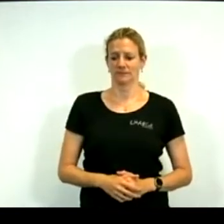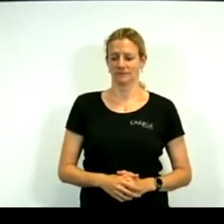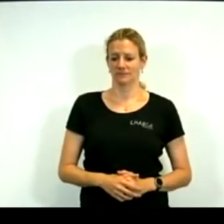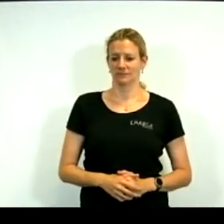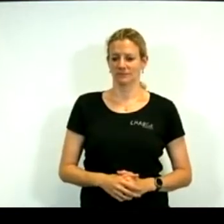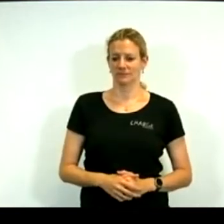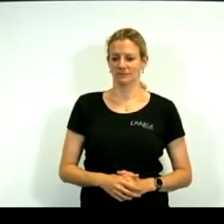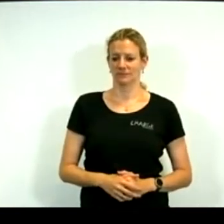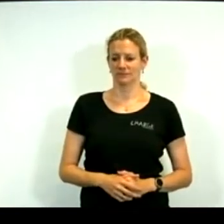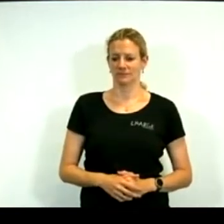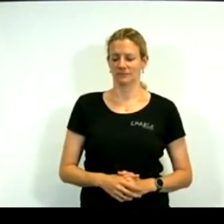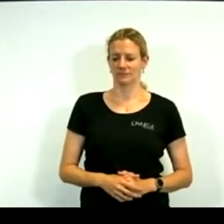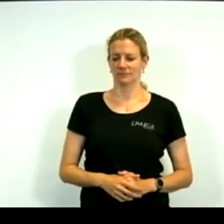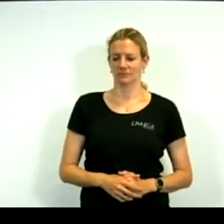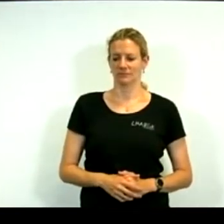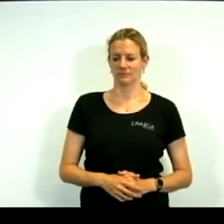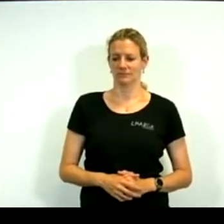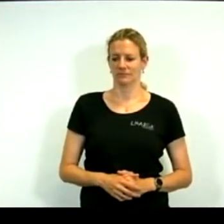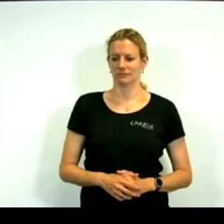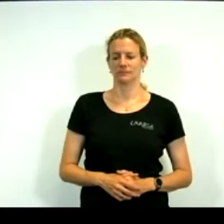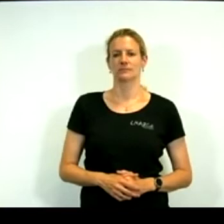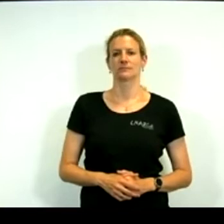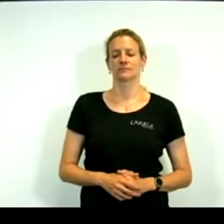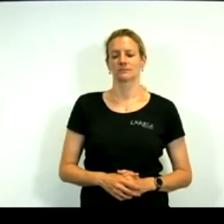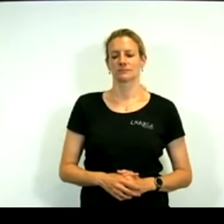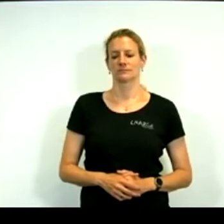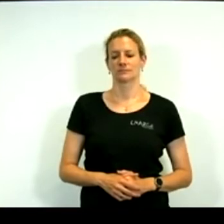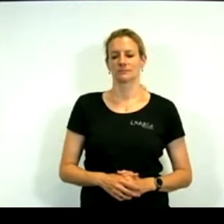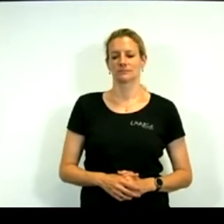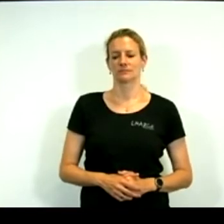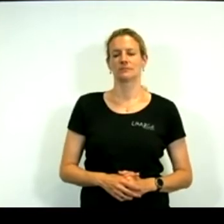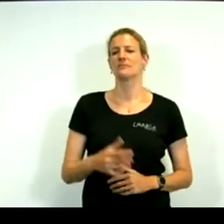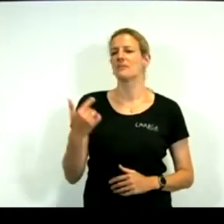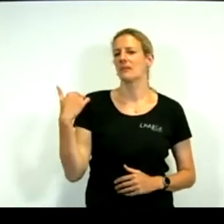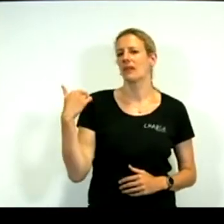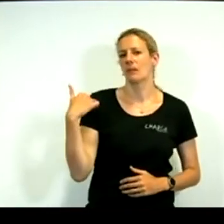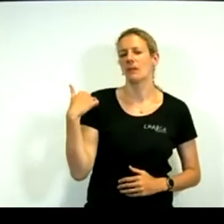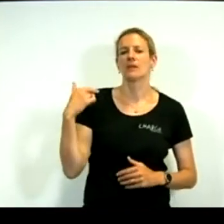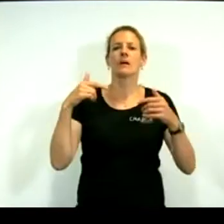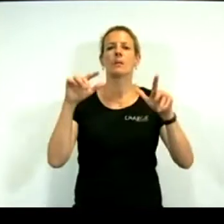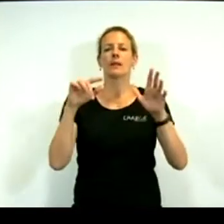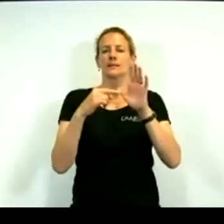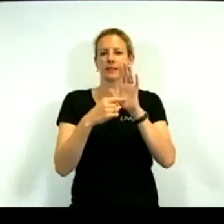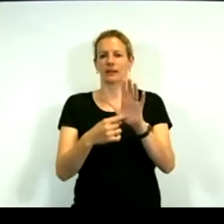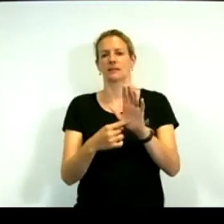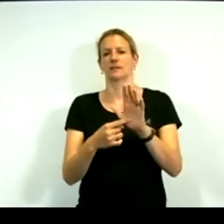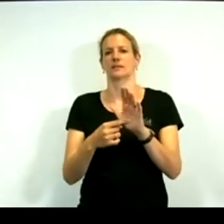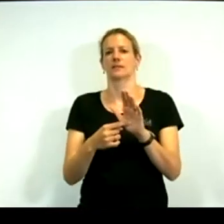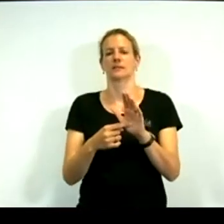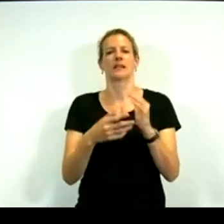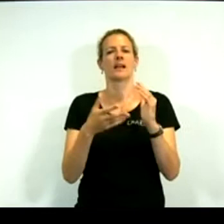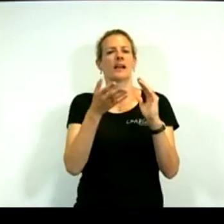Yeah, if you think about the picture I showed, the retina is a very large area. The